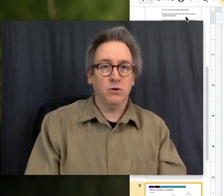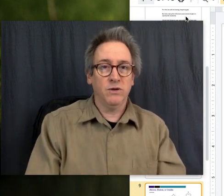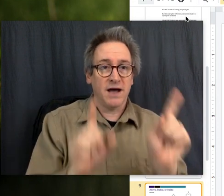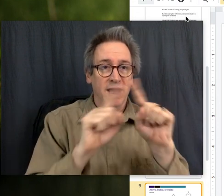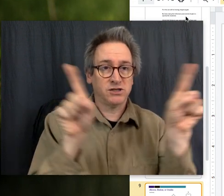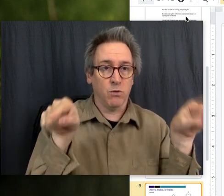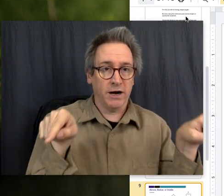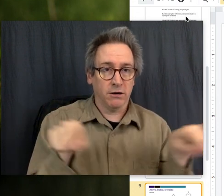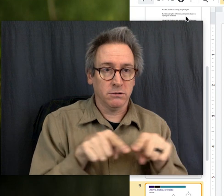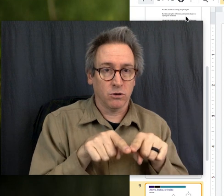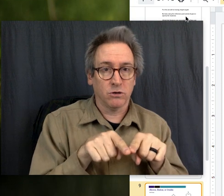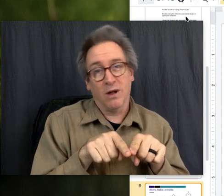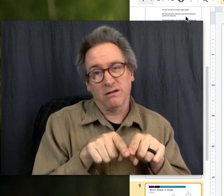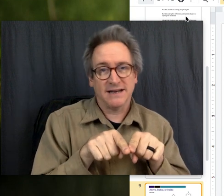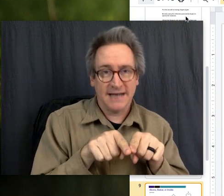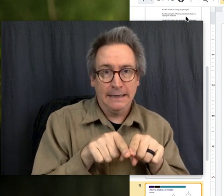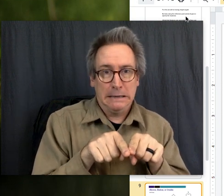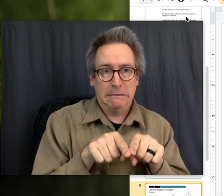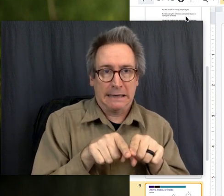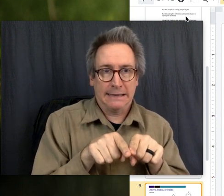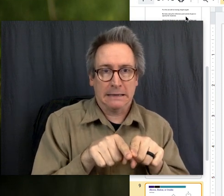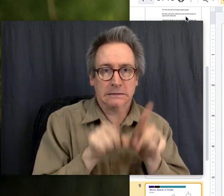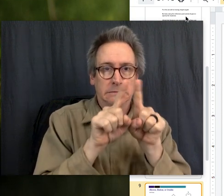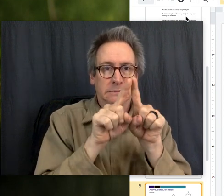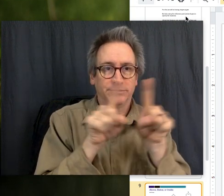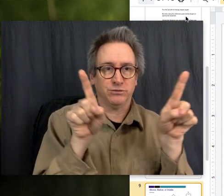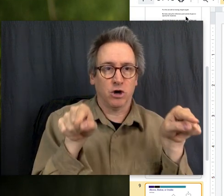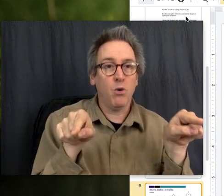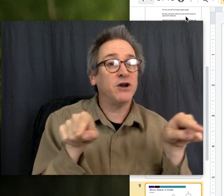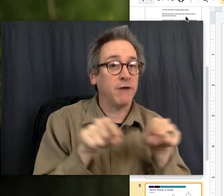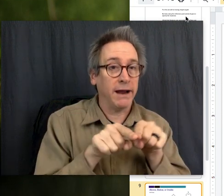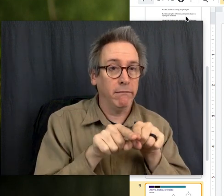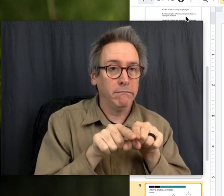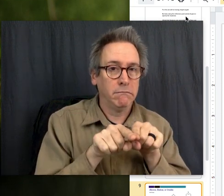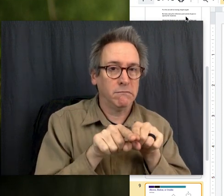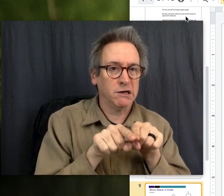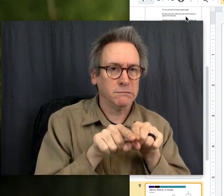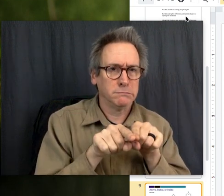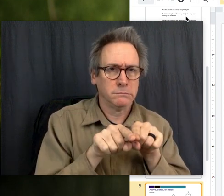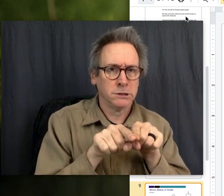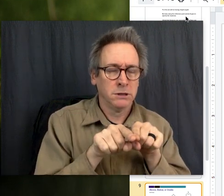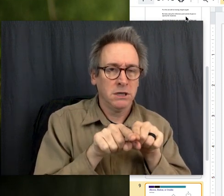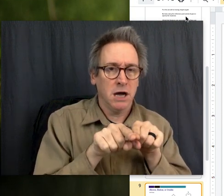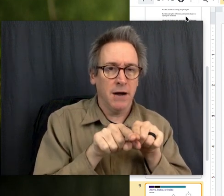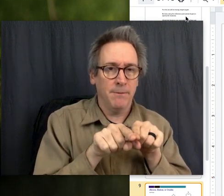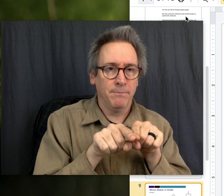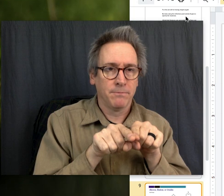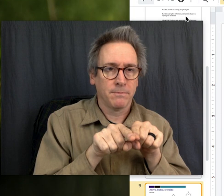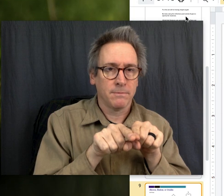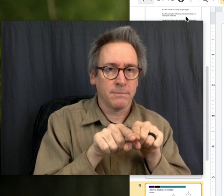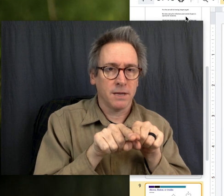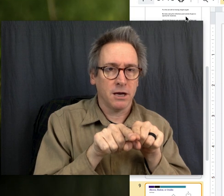So we've got square, or technically a rectangle, a quadrangle,